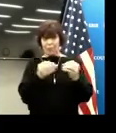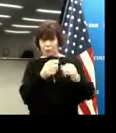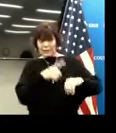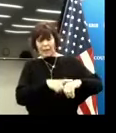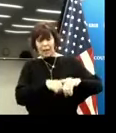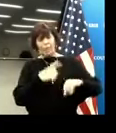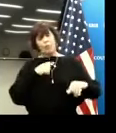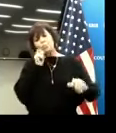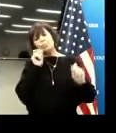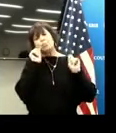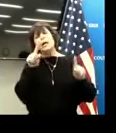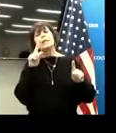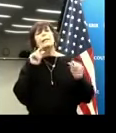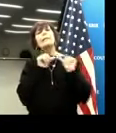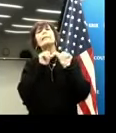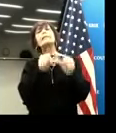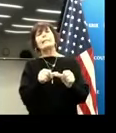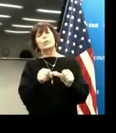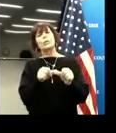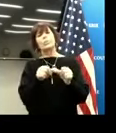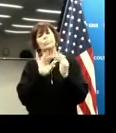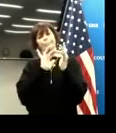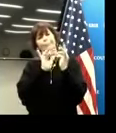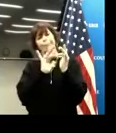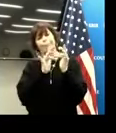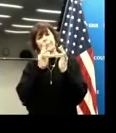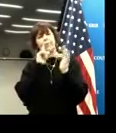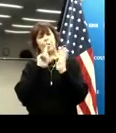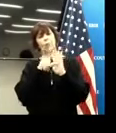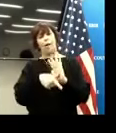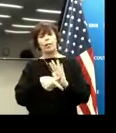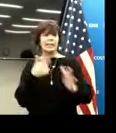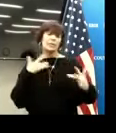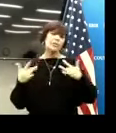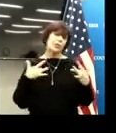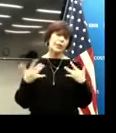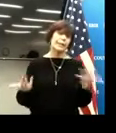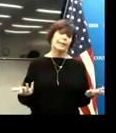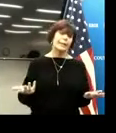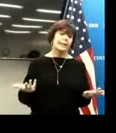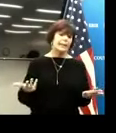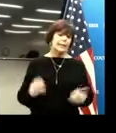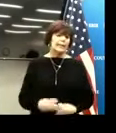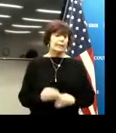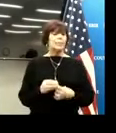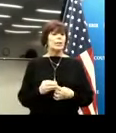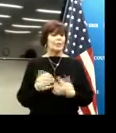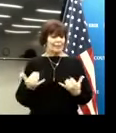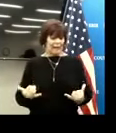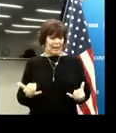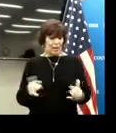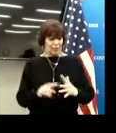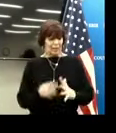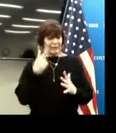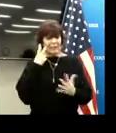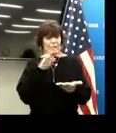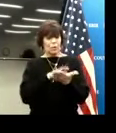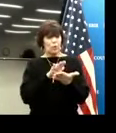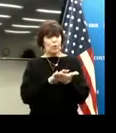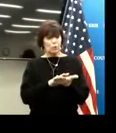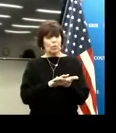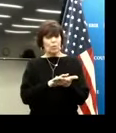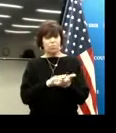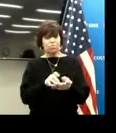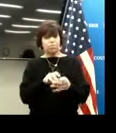time to do testing, that others will go virtual. It is concerning, especially considering we are now starting to see school-to-school